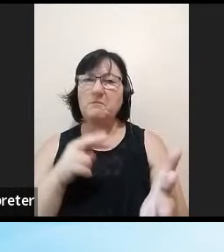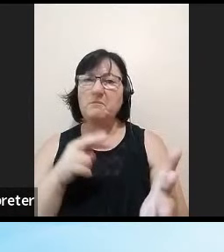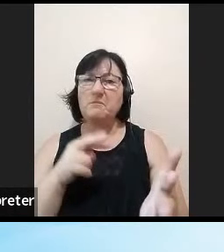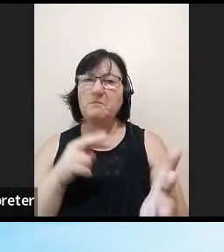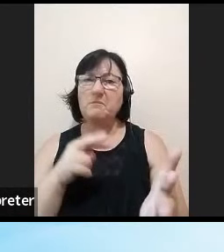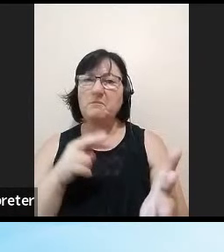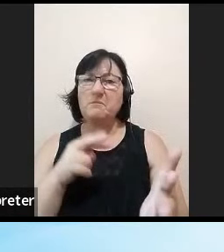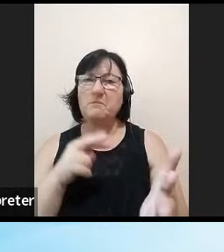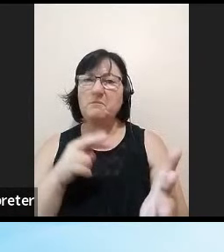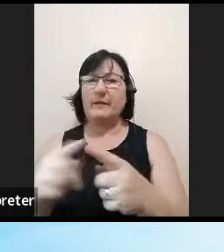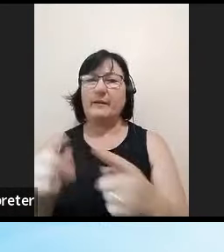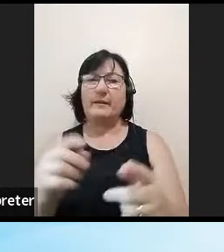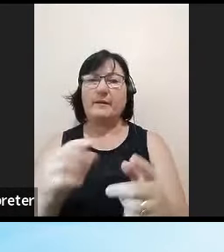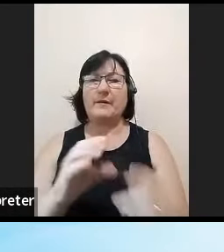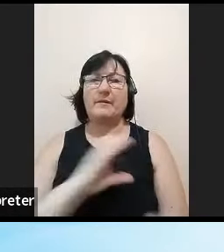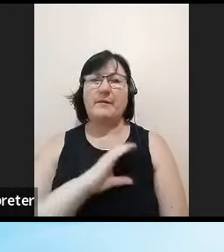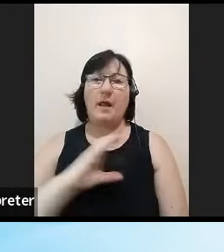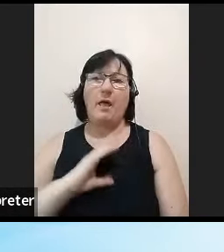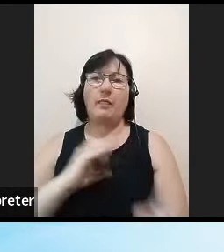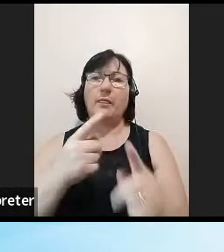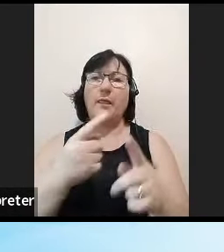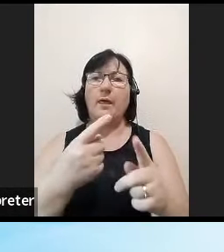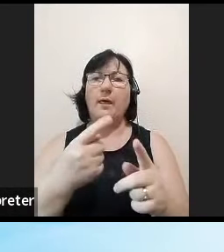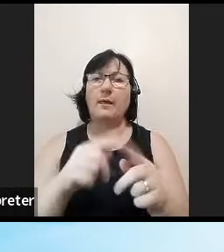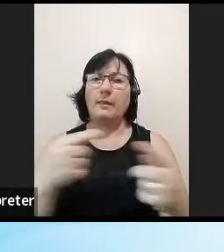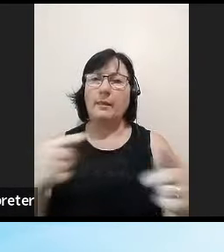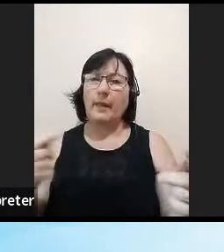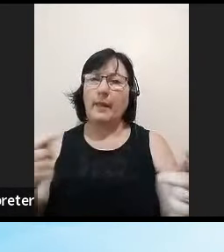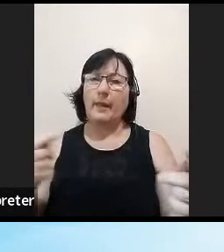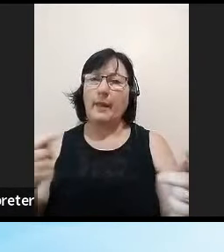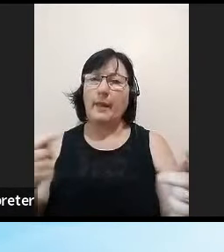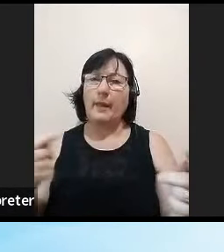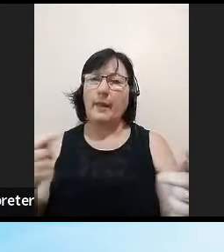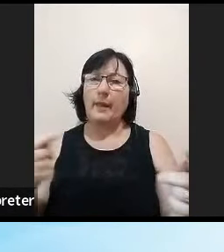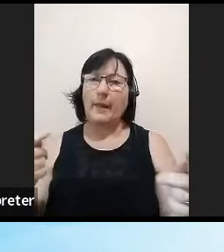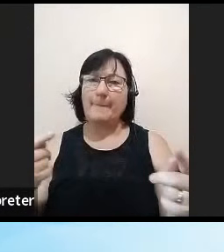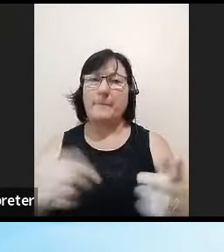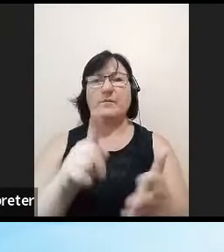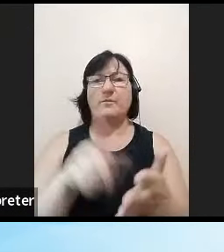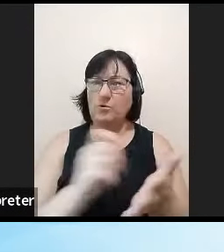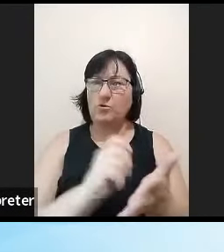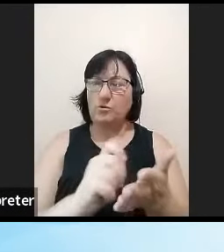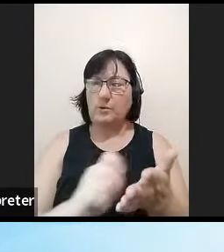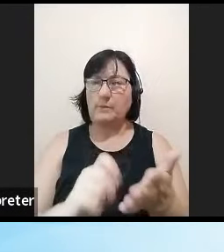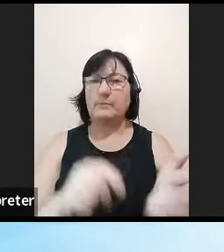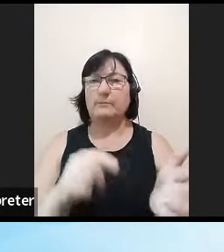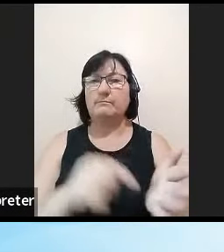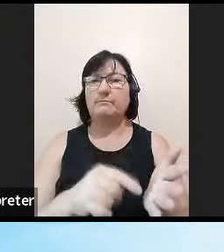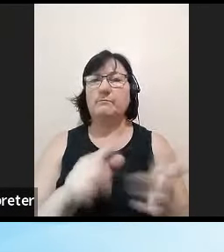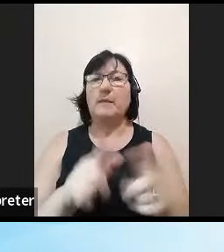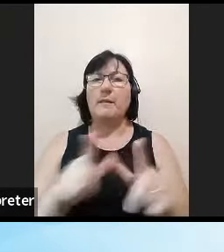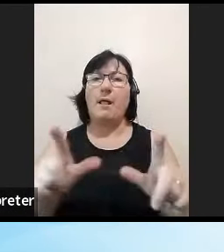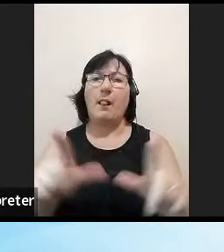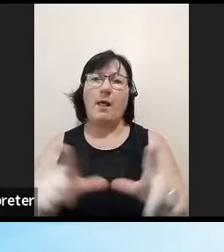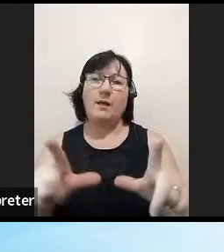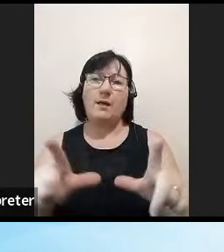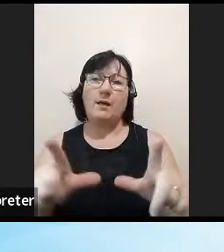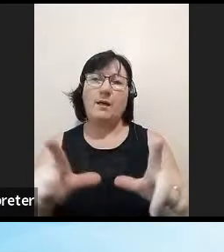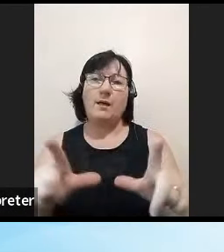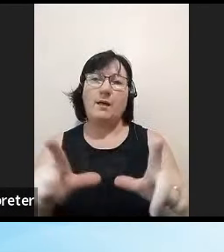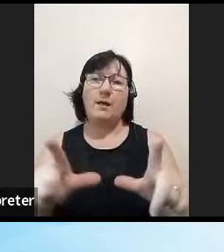under registration, which is registration and licensing. And licensing is when we